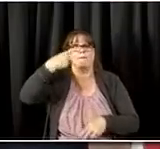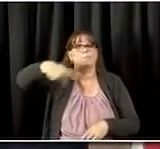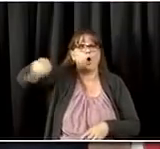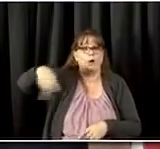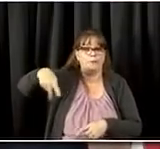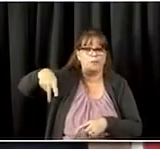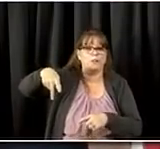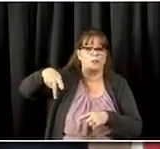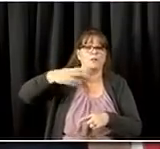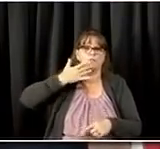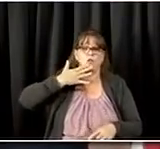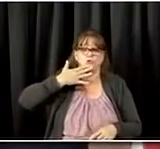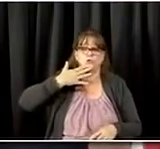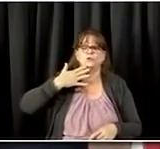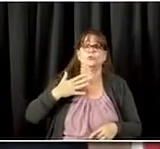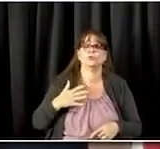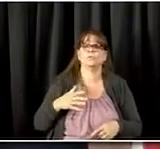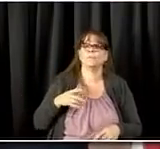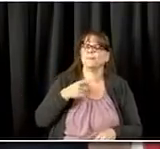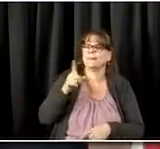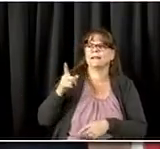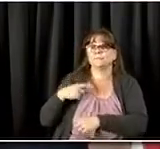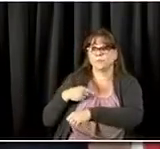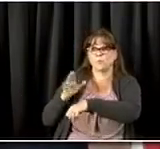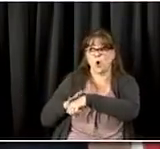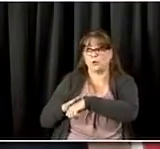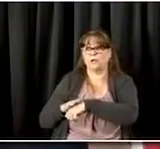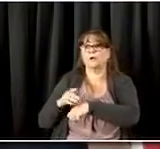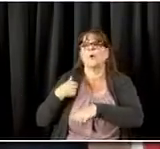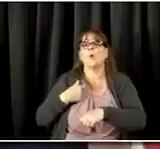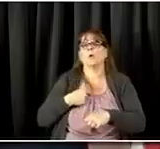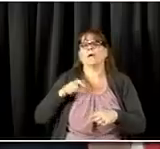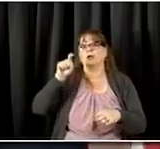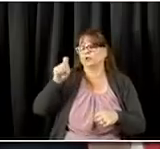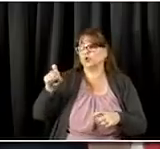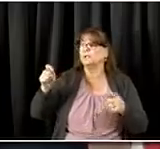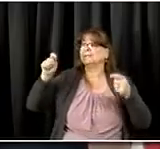people should celebrate Thanksgiving with people in their own household. I'm doing that myself.